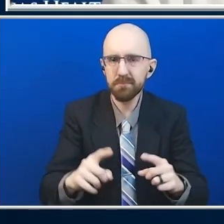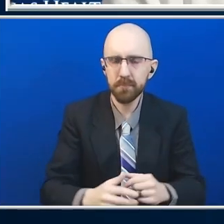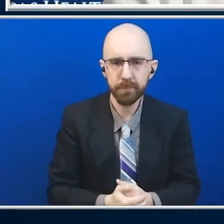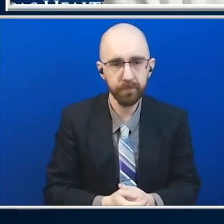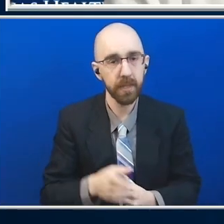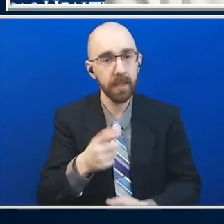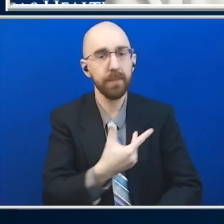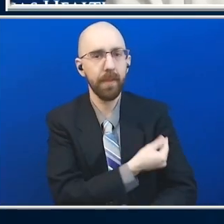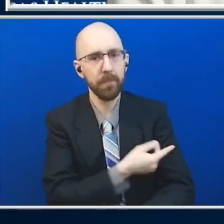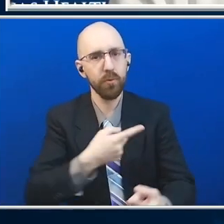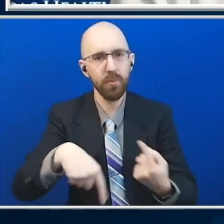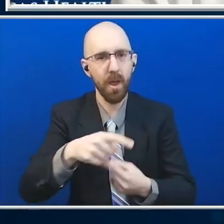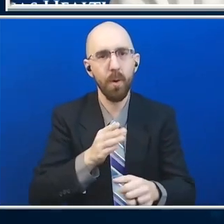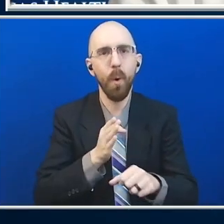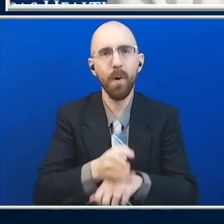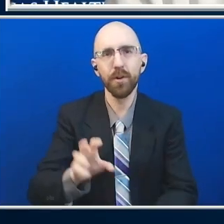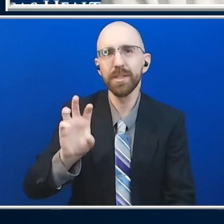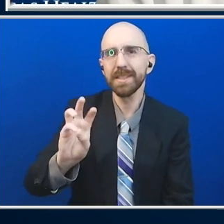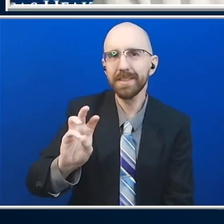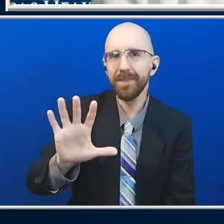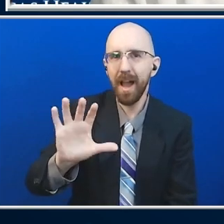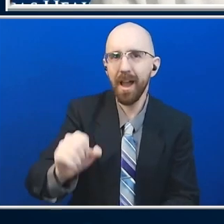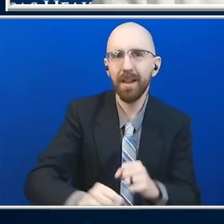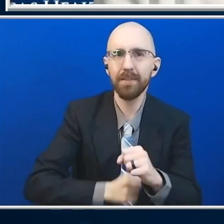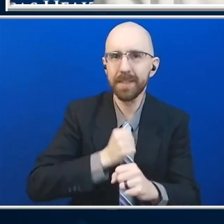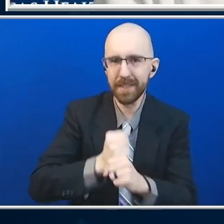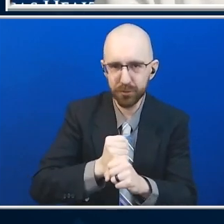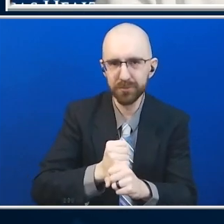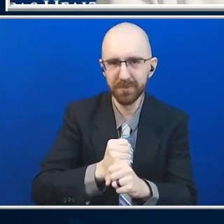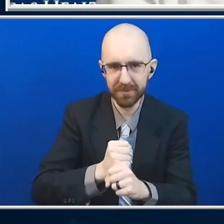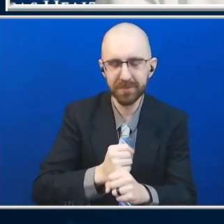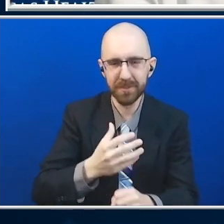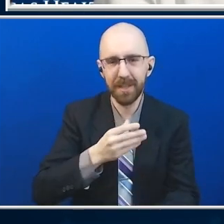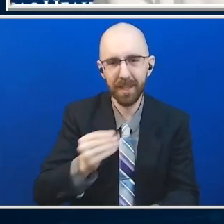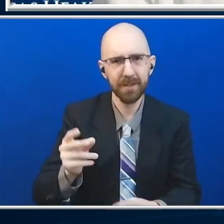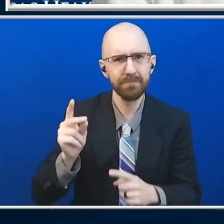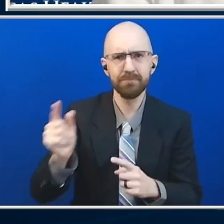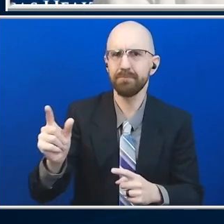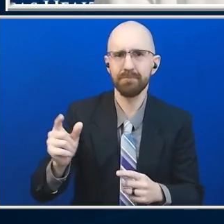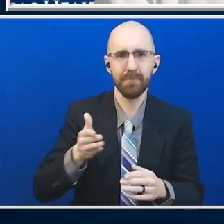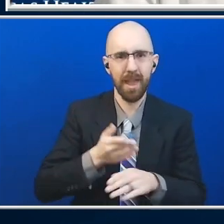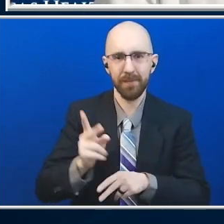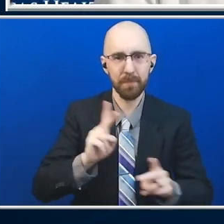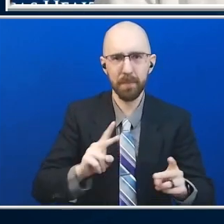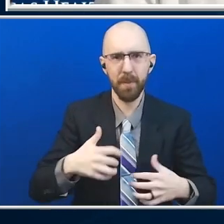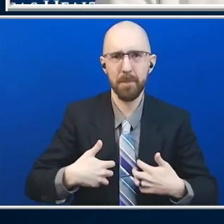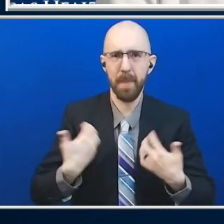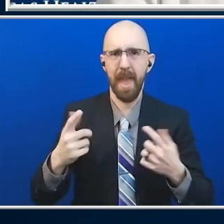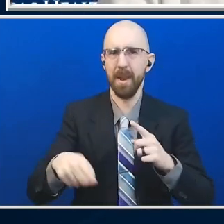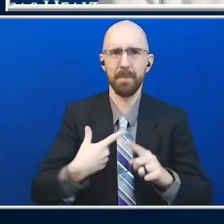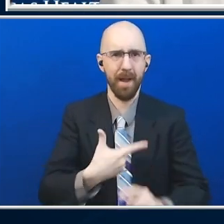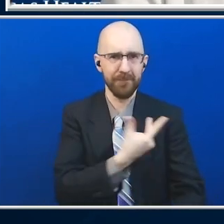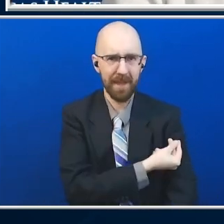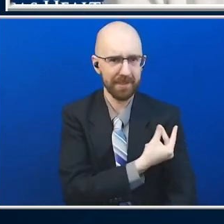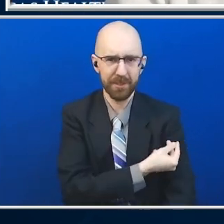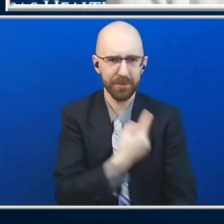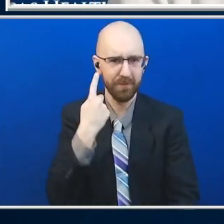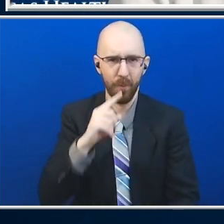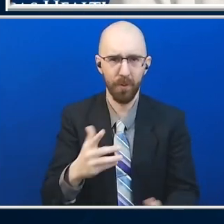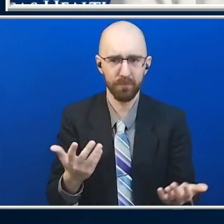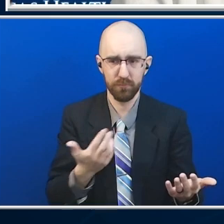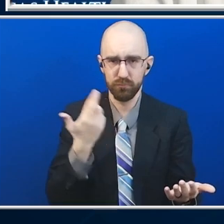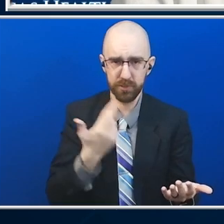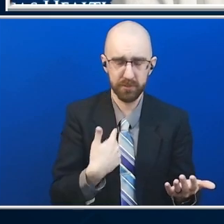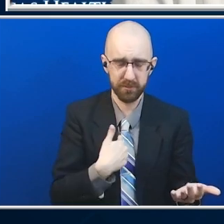over 65 years, and suddenly, after people got mad about vaccination for reasons I still don't quite